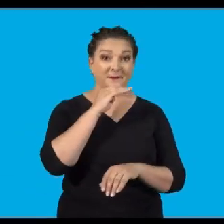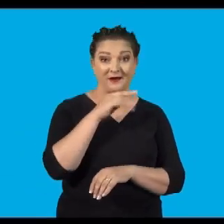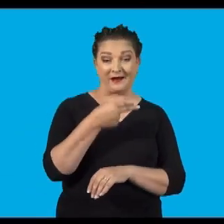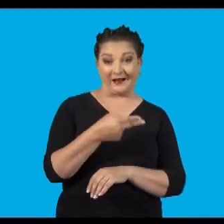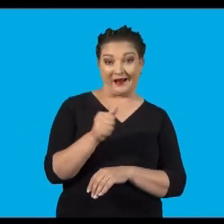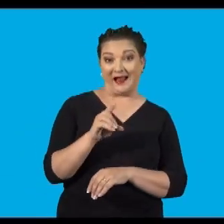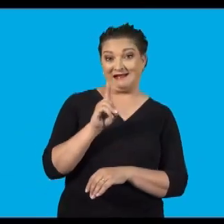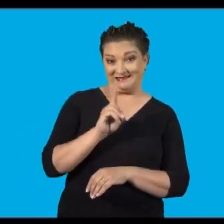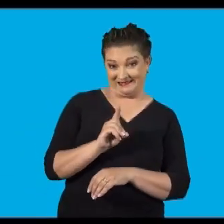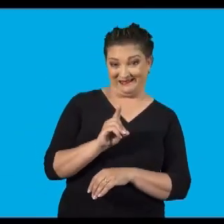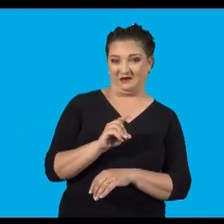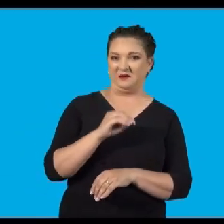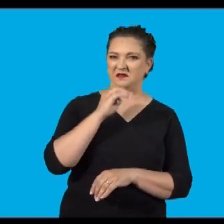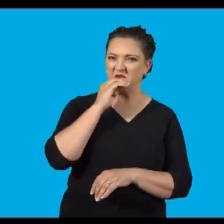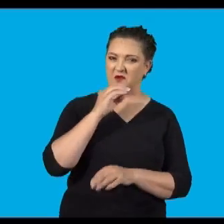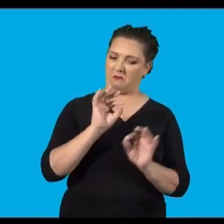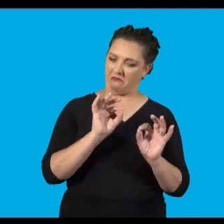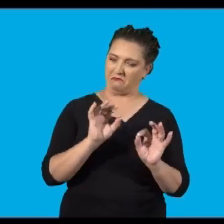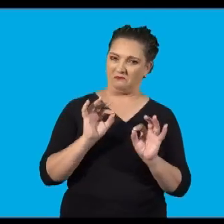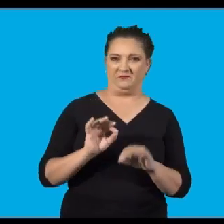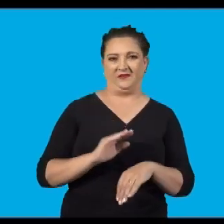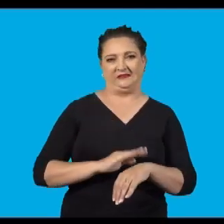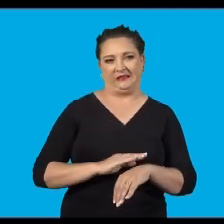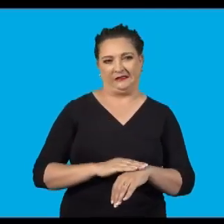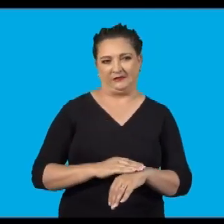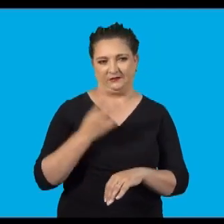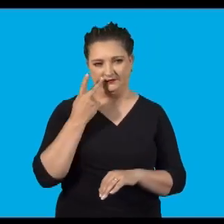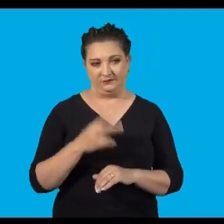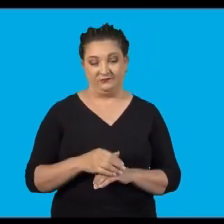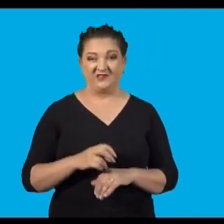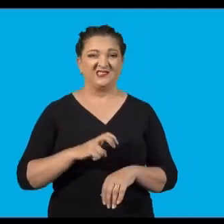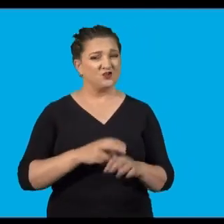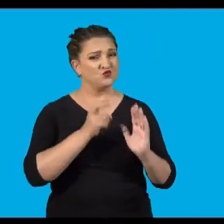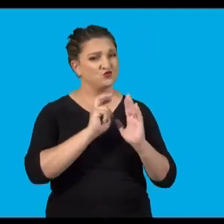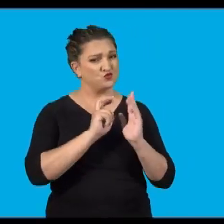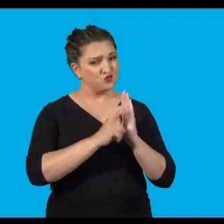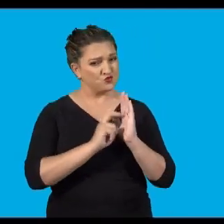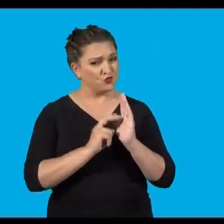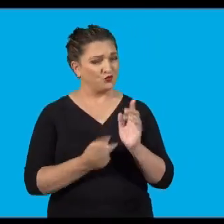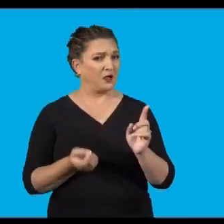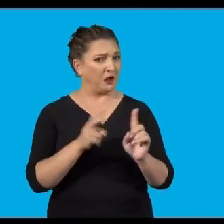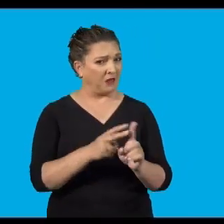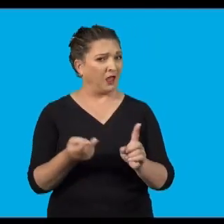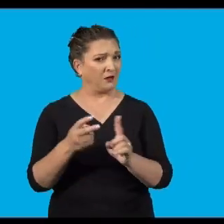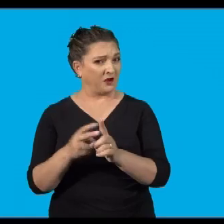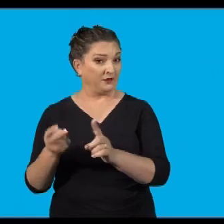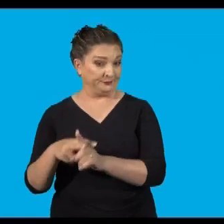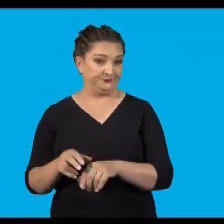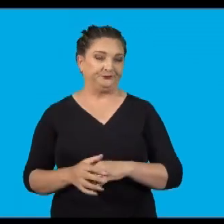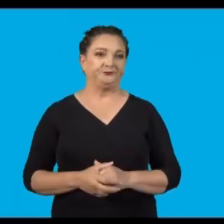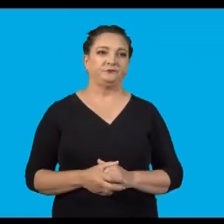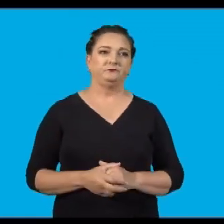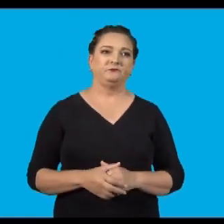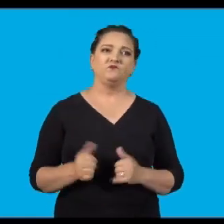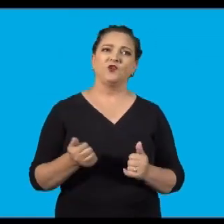to indicate that it is in the perfect tense. So you need to apply your rules, grade 12s. When